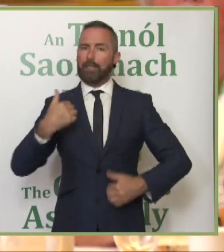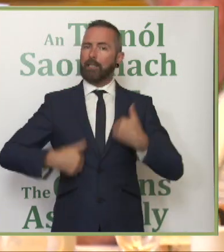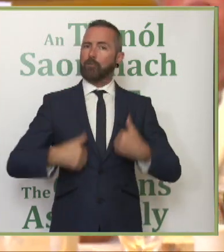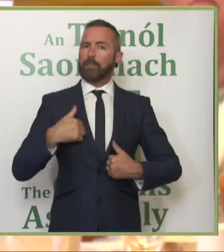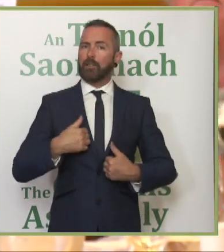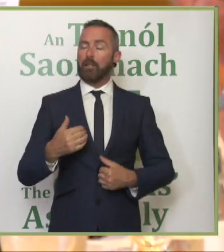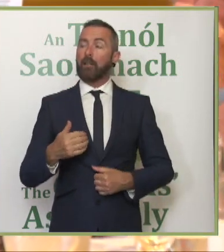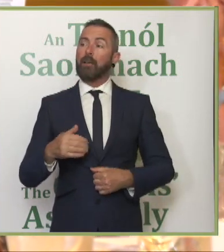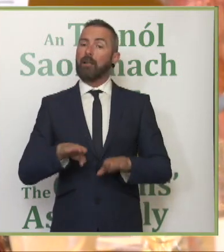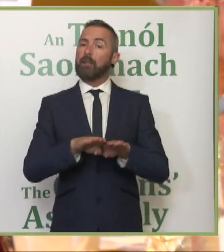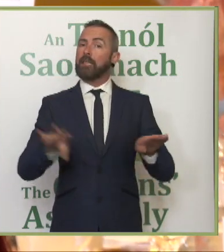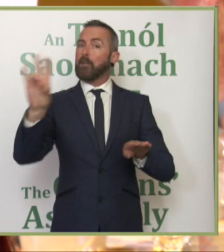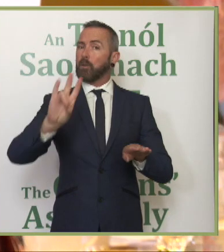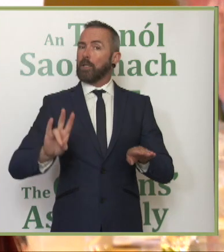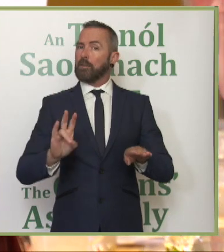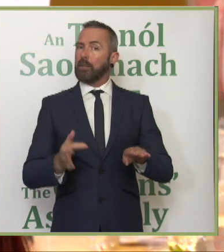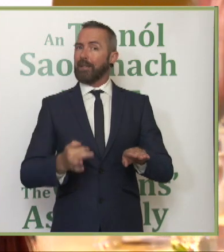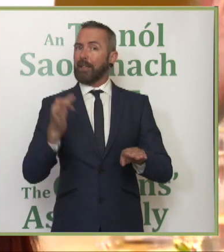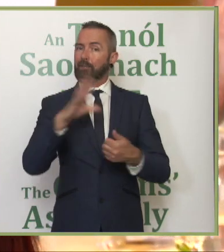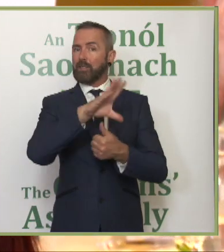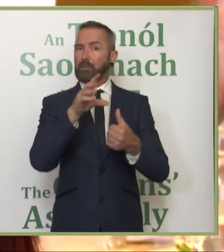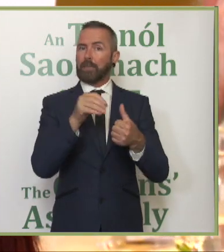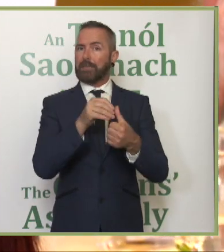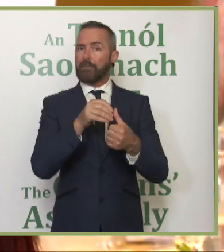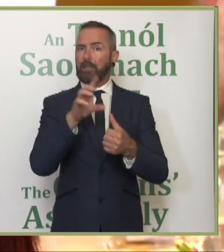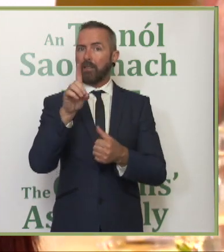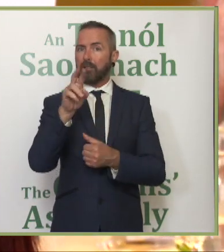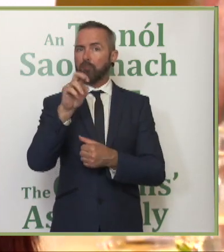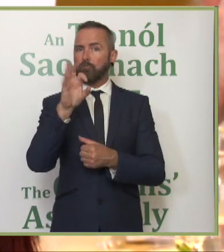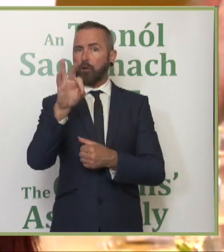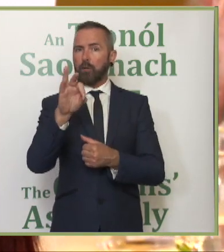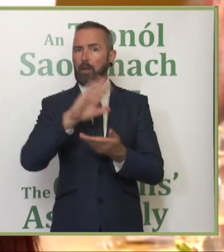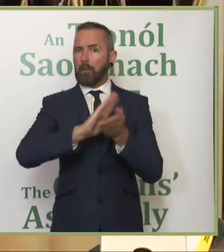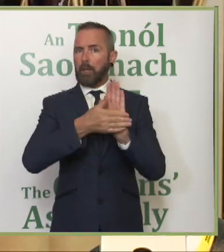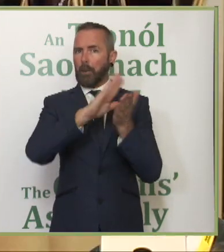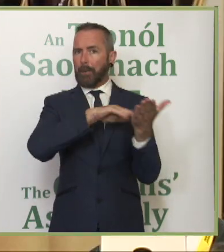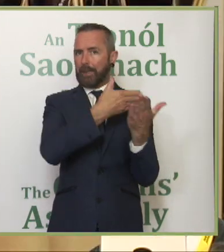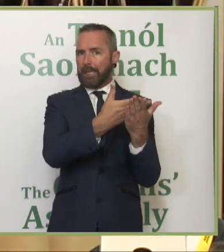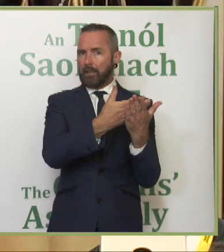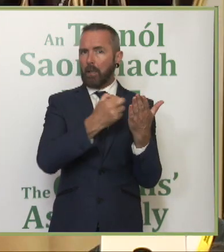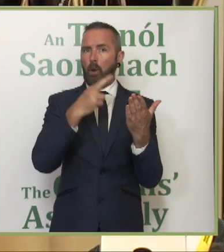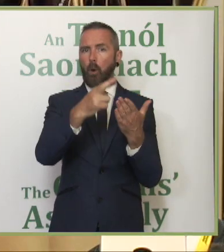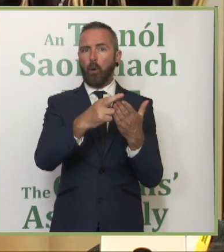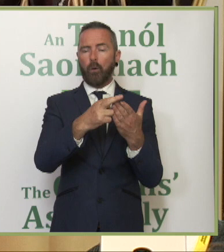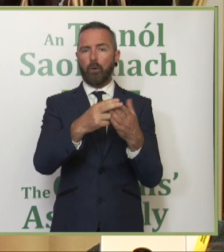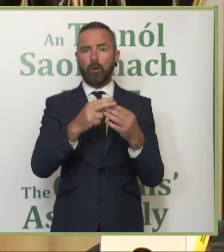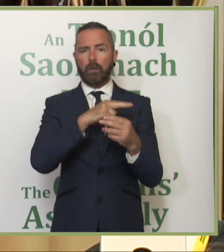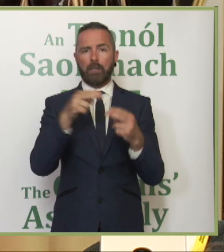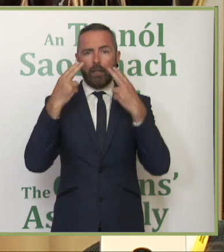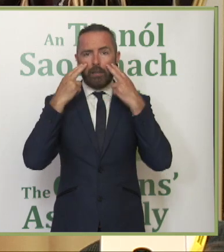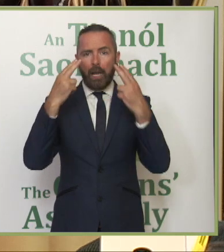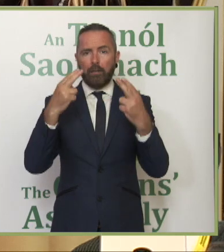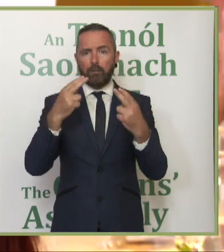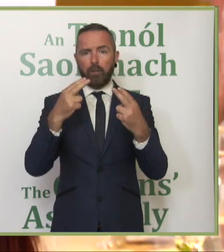question we had here is, if a certain drug was to be legalised, or a portion of a drug, or a portion of a synthetic drug, how and